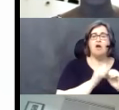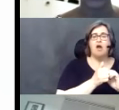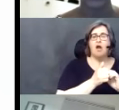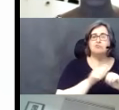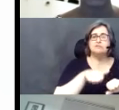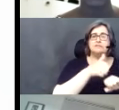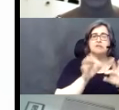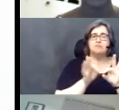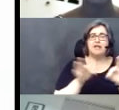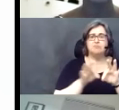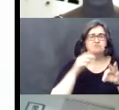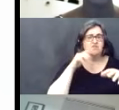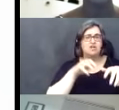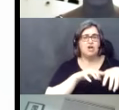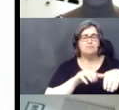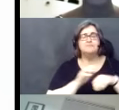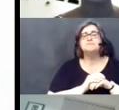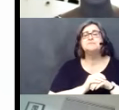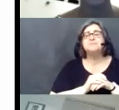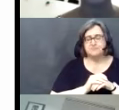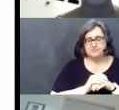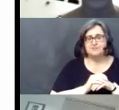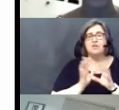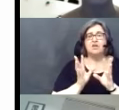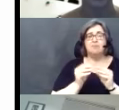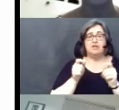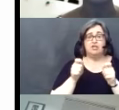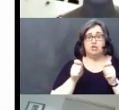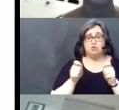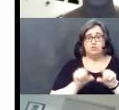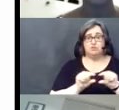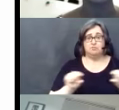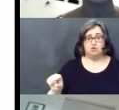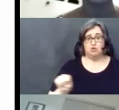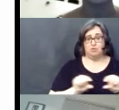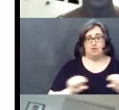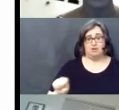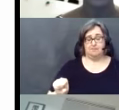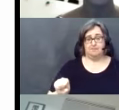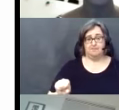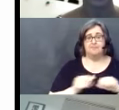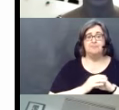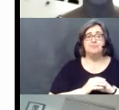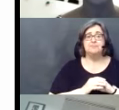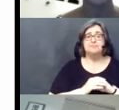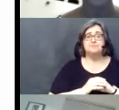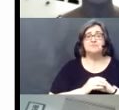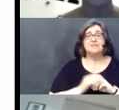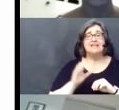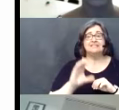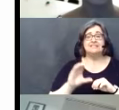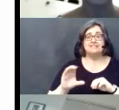closed captions. Go to Meeting Controls, which is at the bottom of the screen, and click on